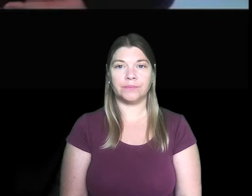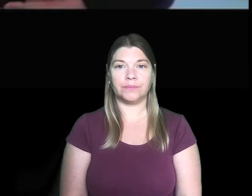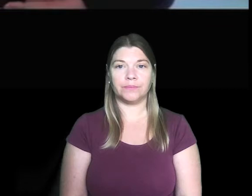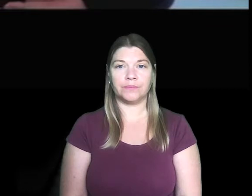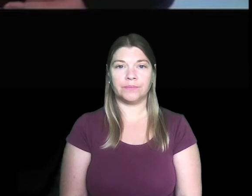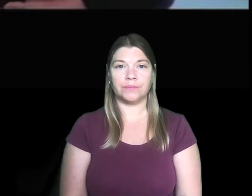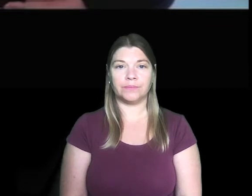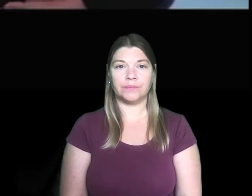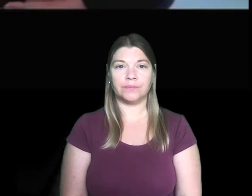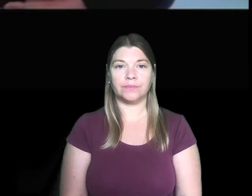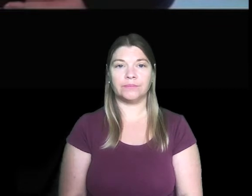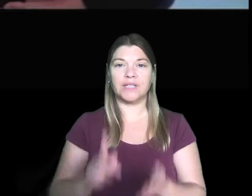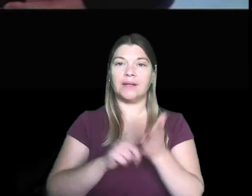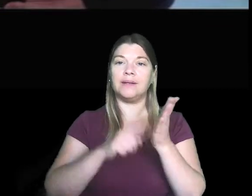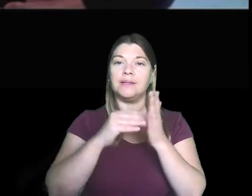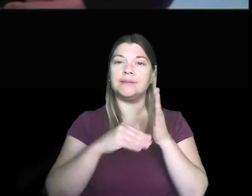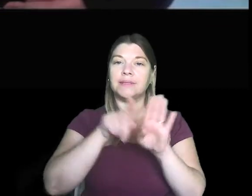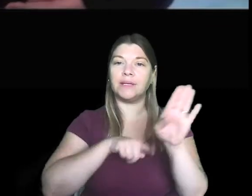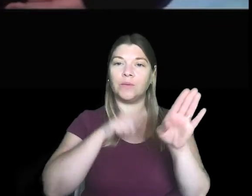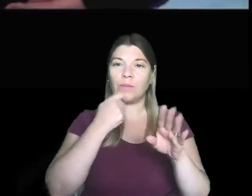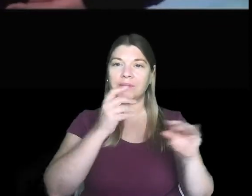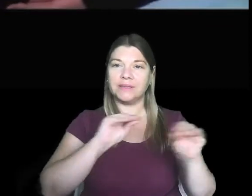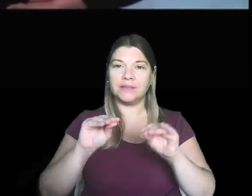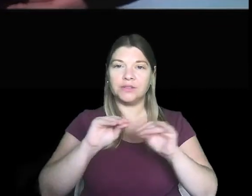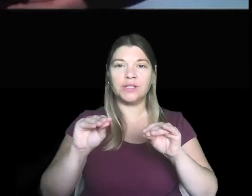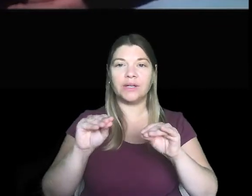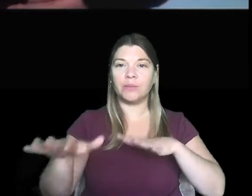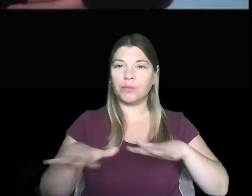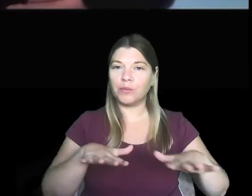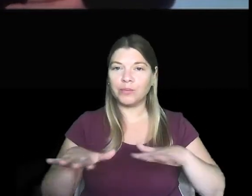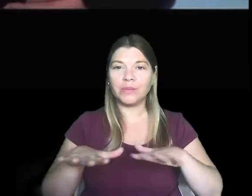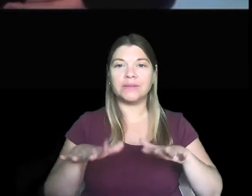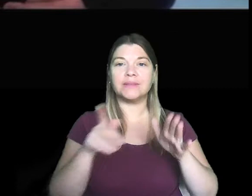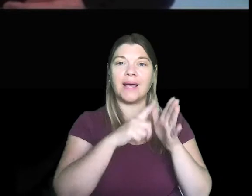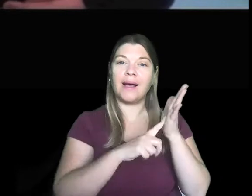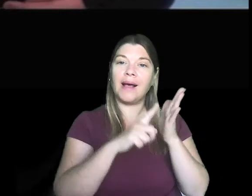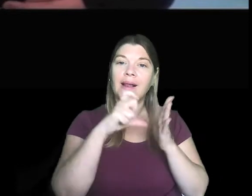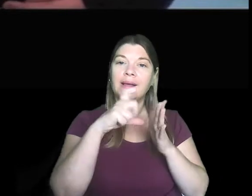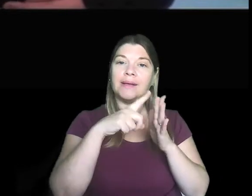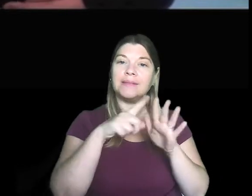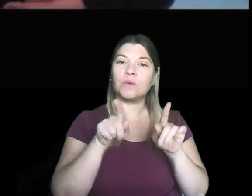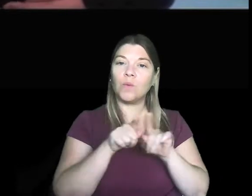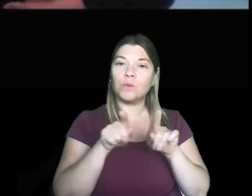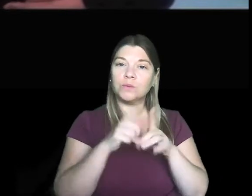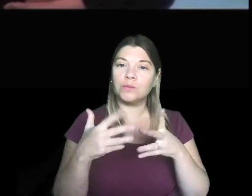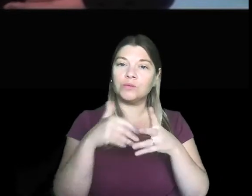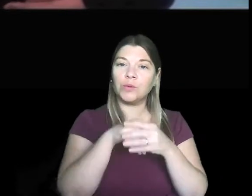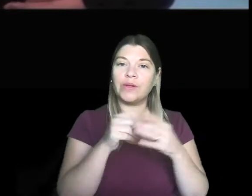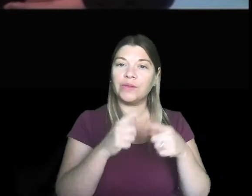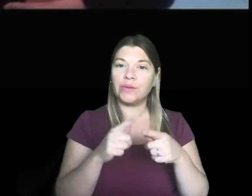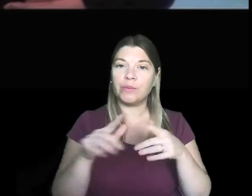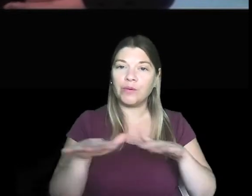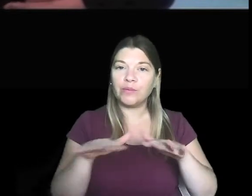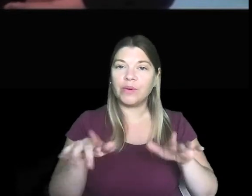She will be offering movement throughout. Alice will be joining in with the movement. She has also